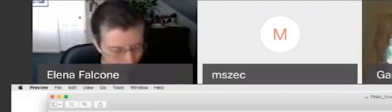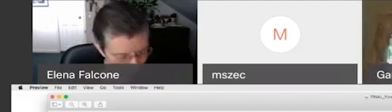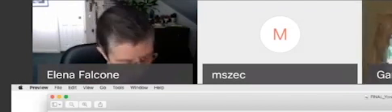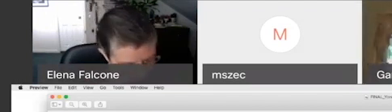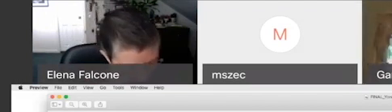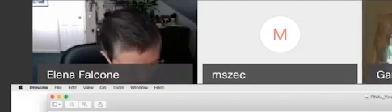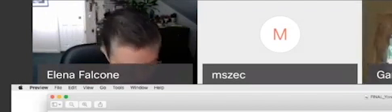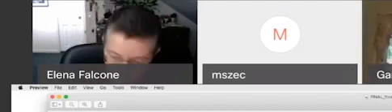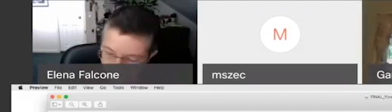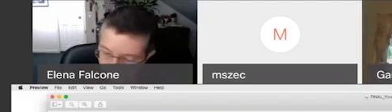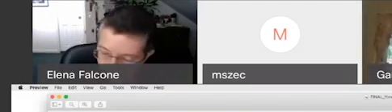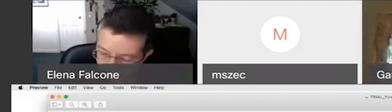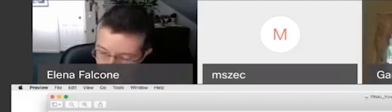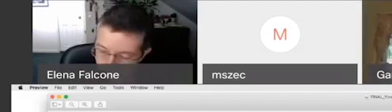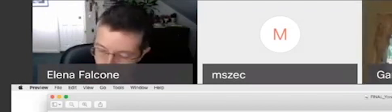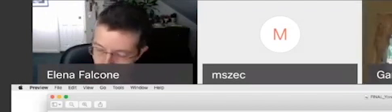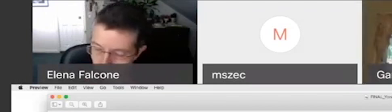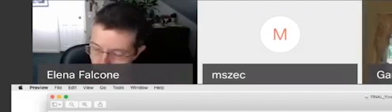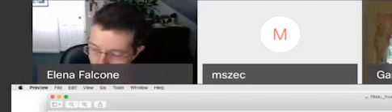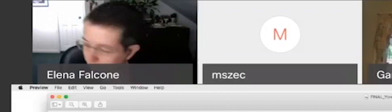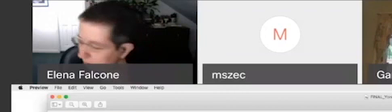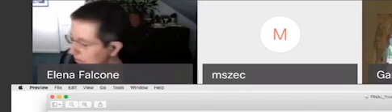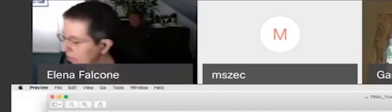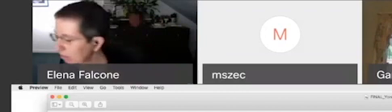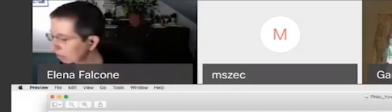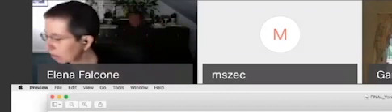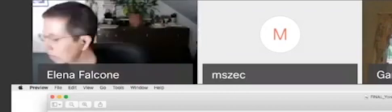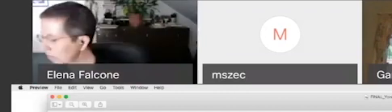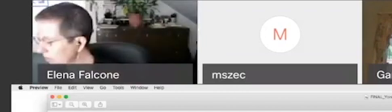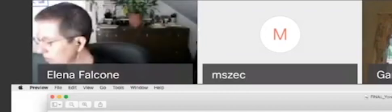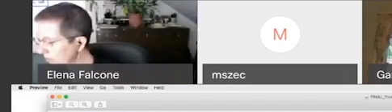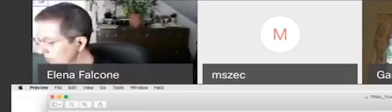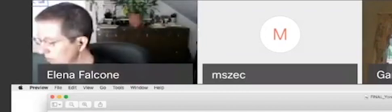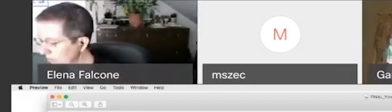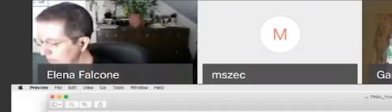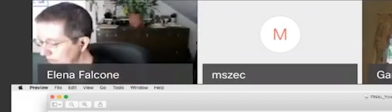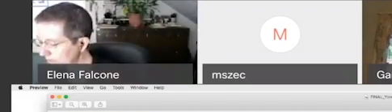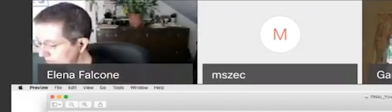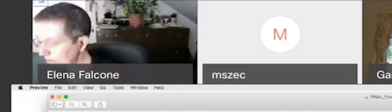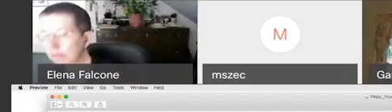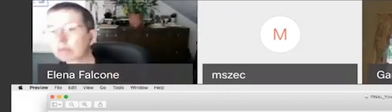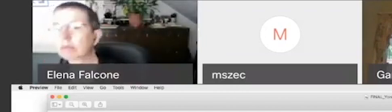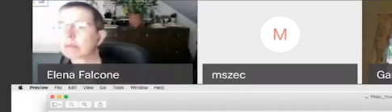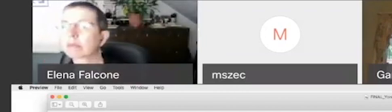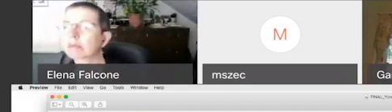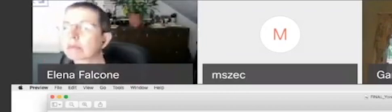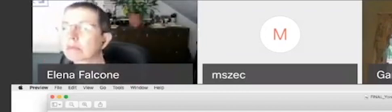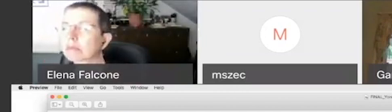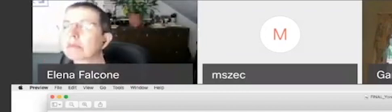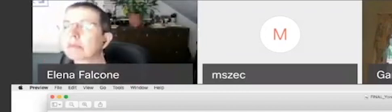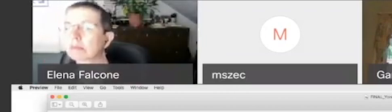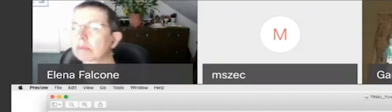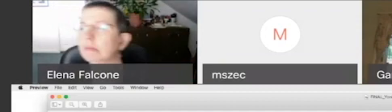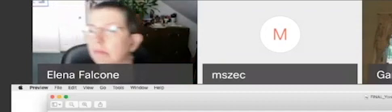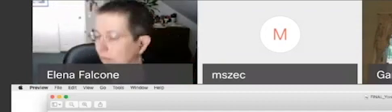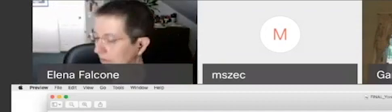Basically, you can call for anything. There are no silly questions. We offer case management, home health